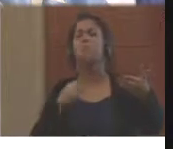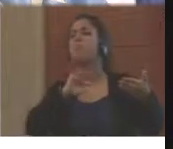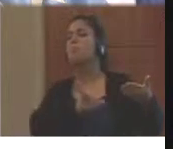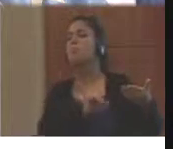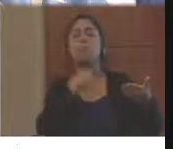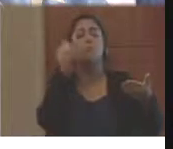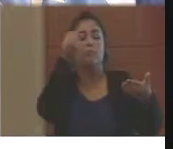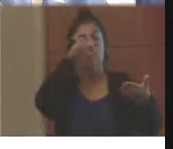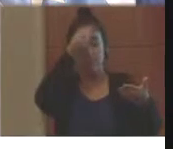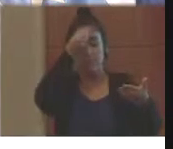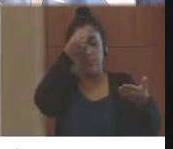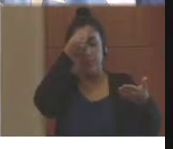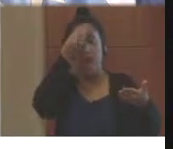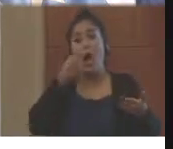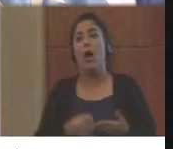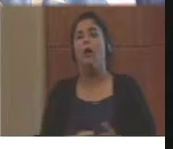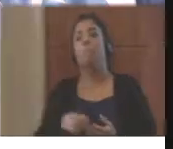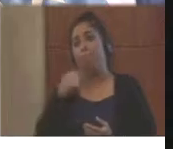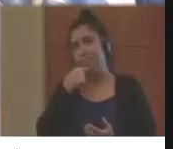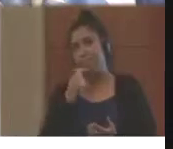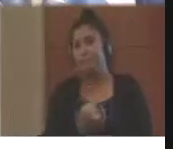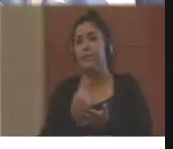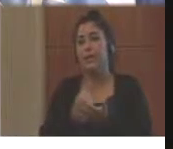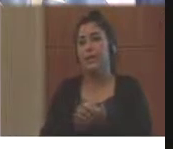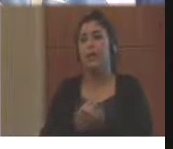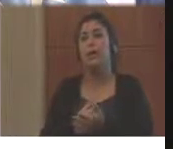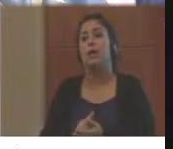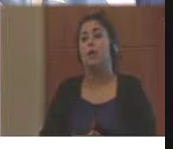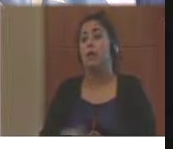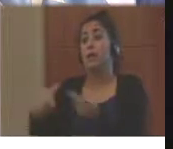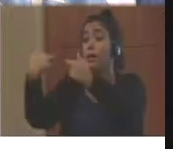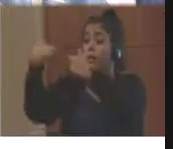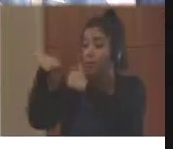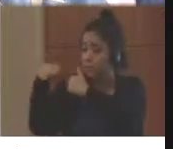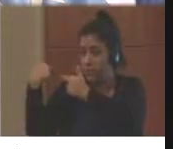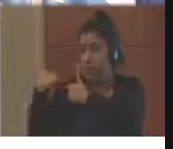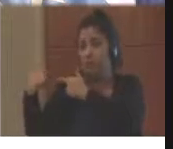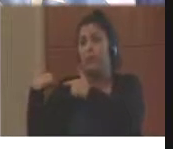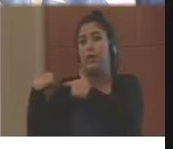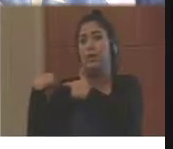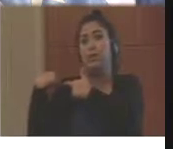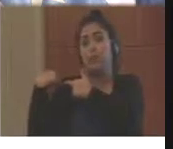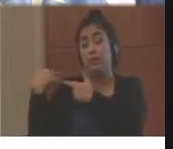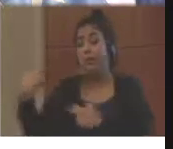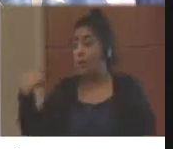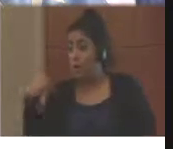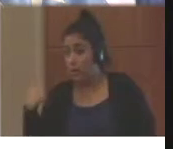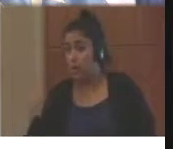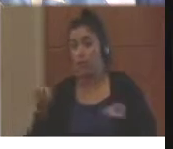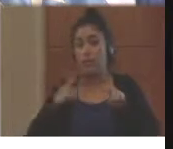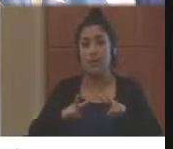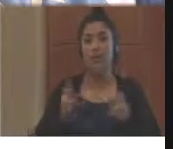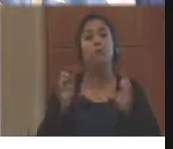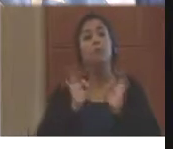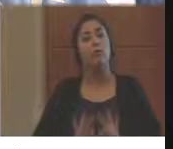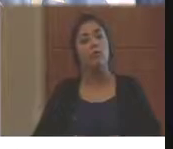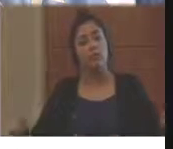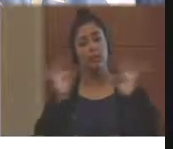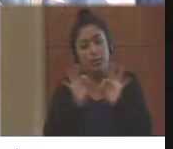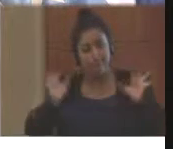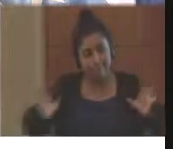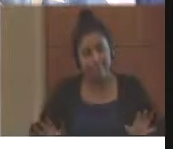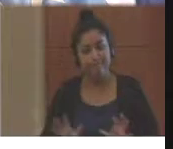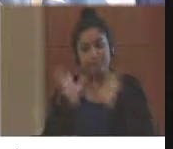of Guayaquil reflects the spirit and the responsibility that our organization does have and promotes, with